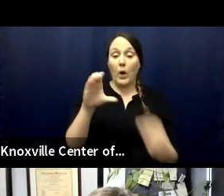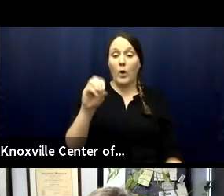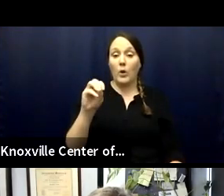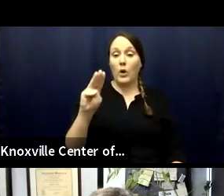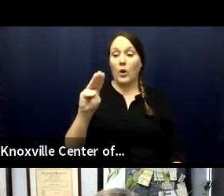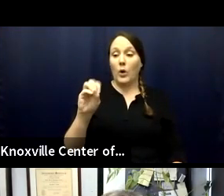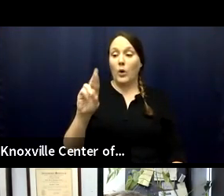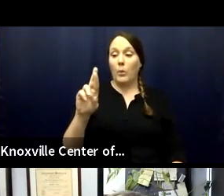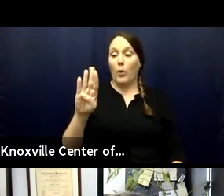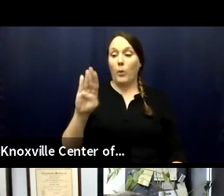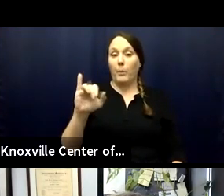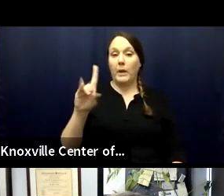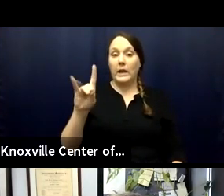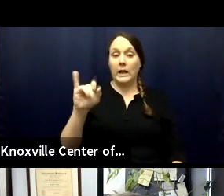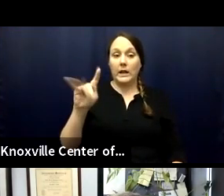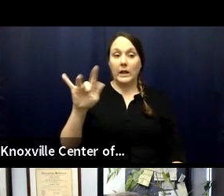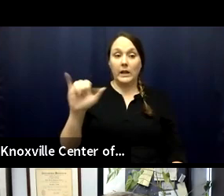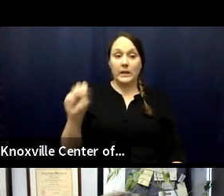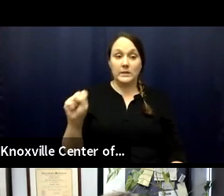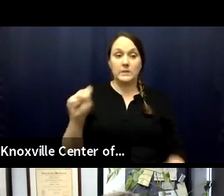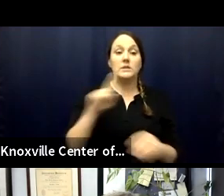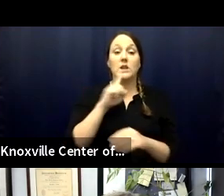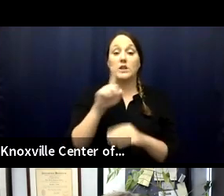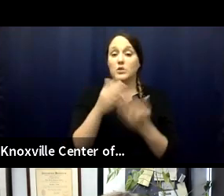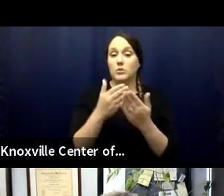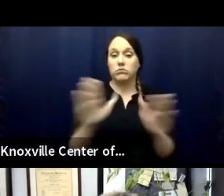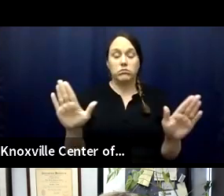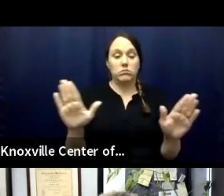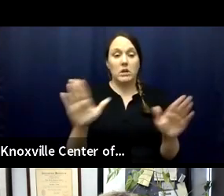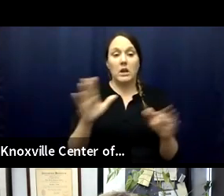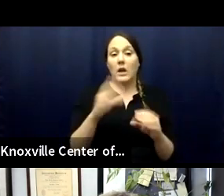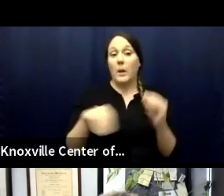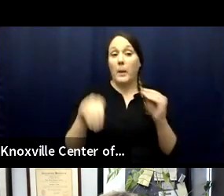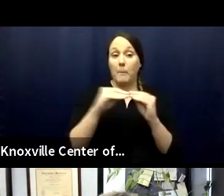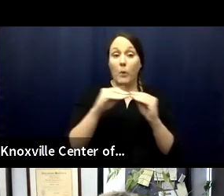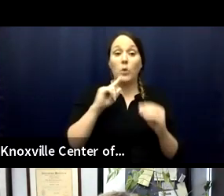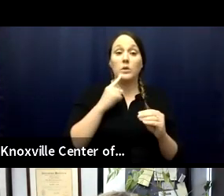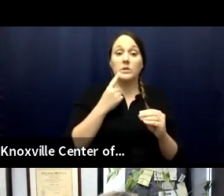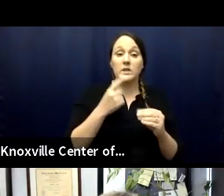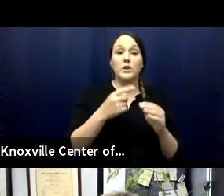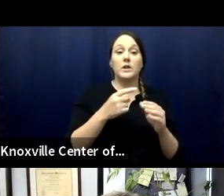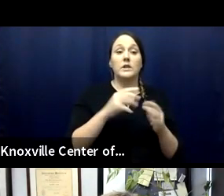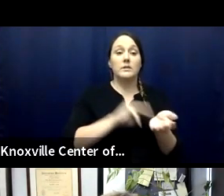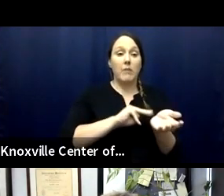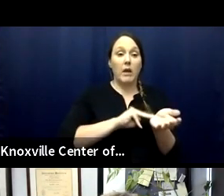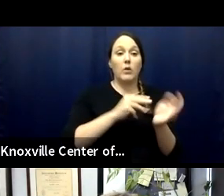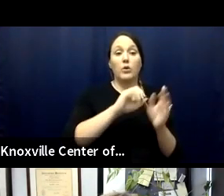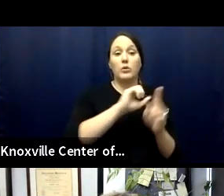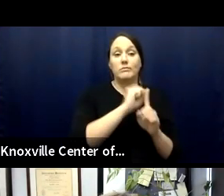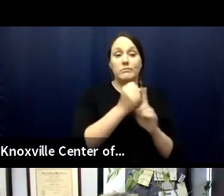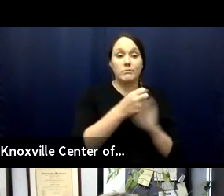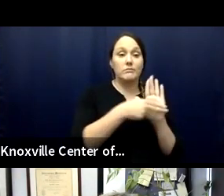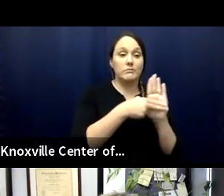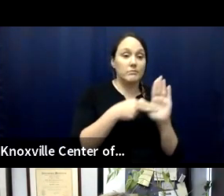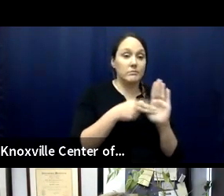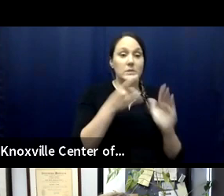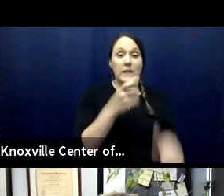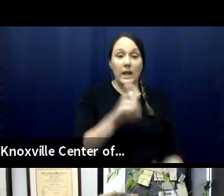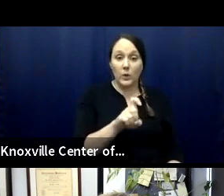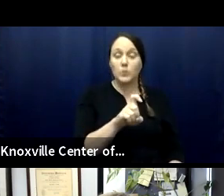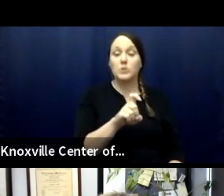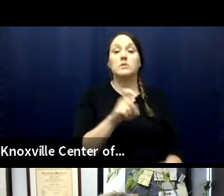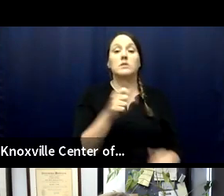that, guys, this is true across the board. The more chronic medical conditions you have, the more likely anything is